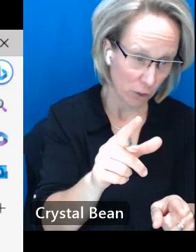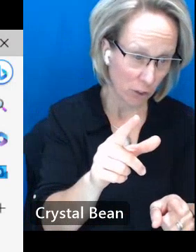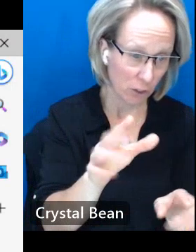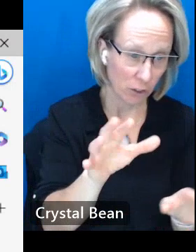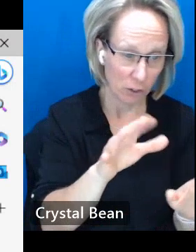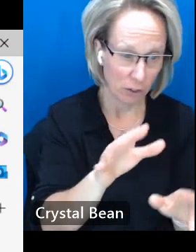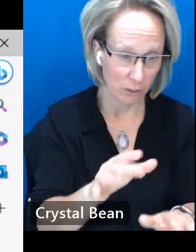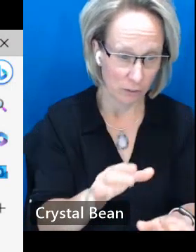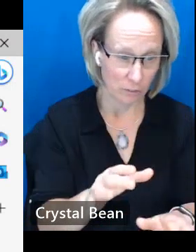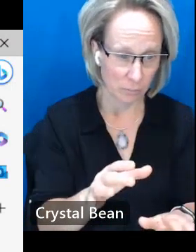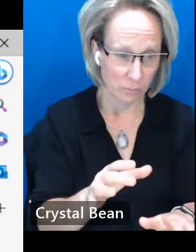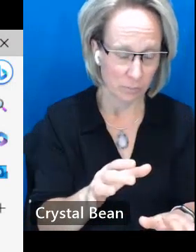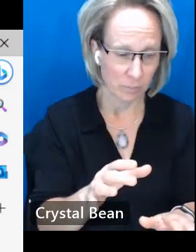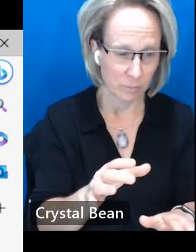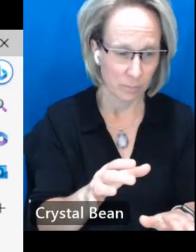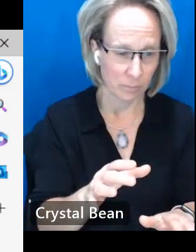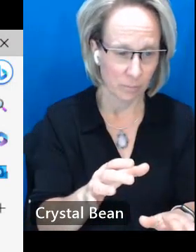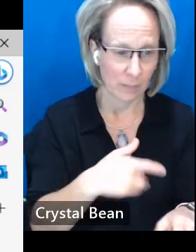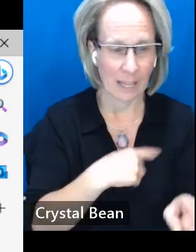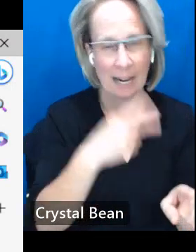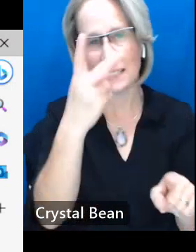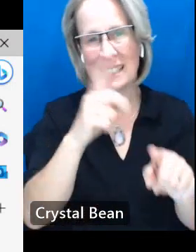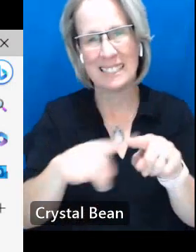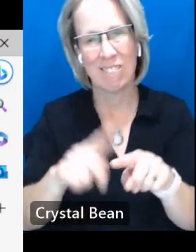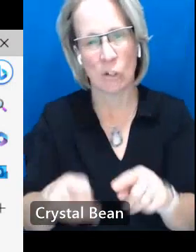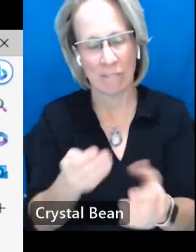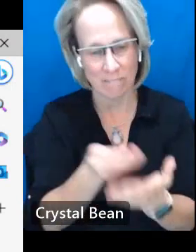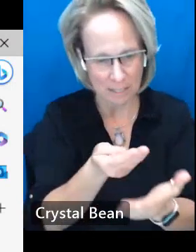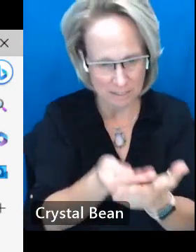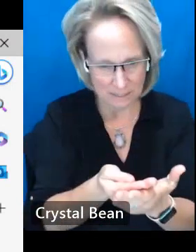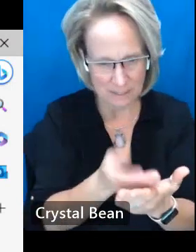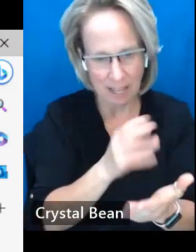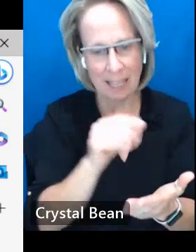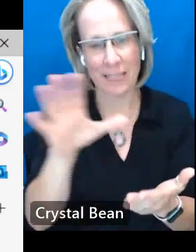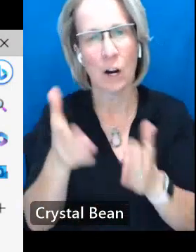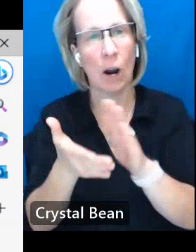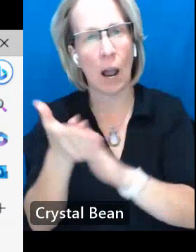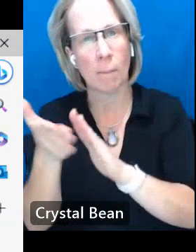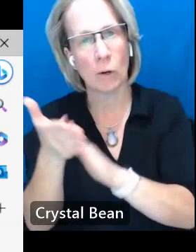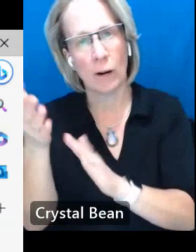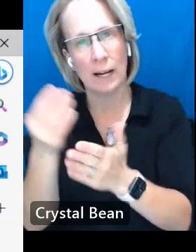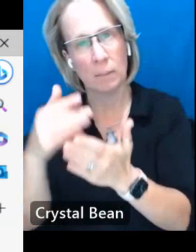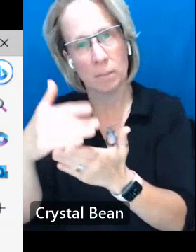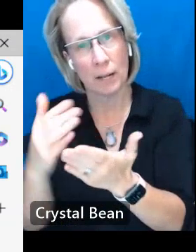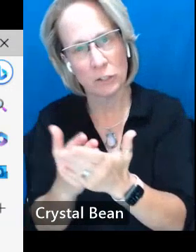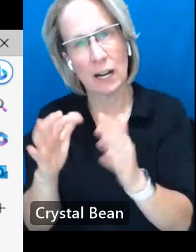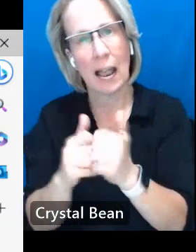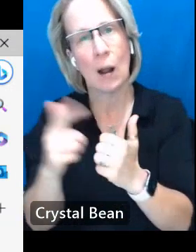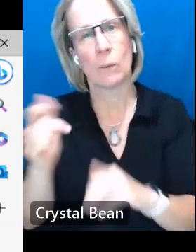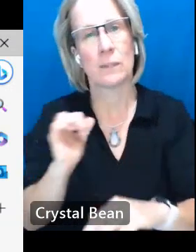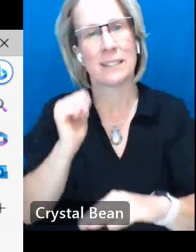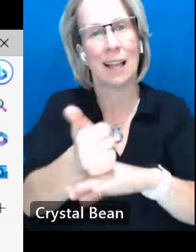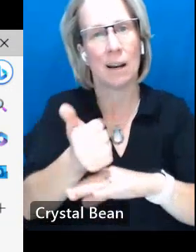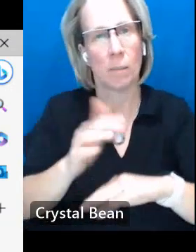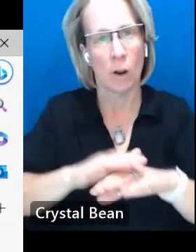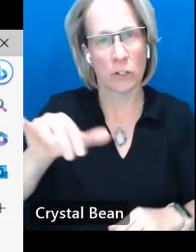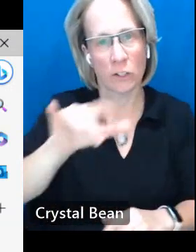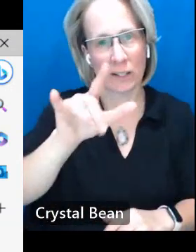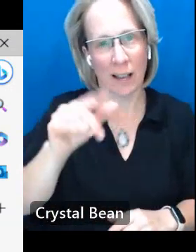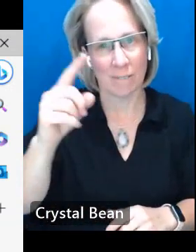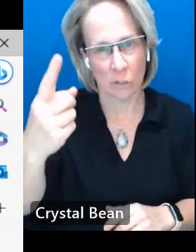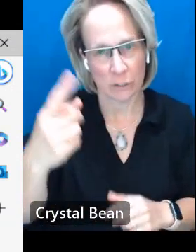you go. I see their different funds and their operating budget for how it was set up on July 1st. Okay. So